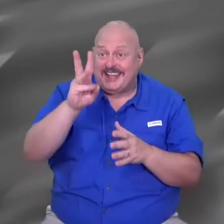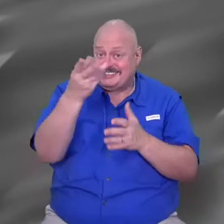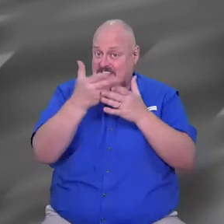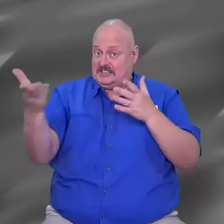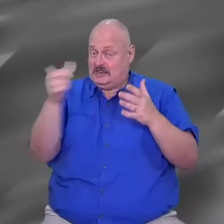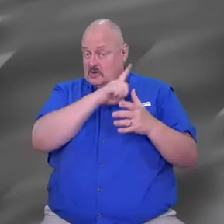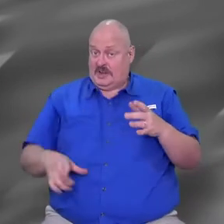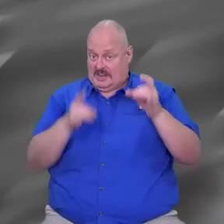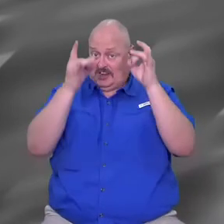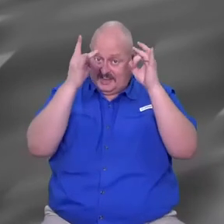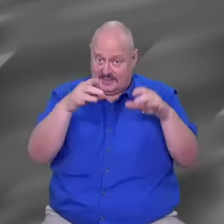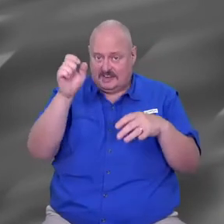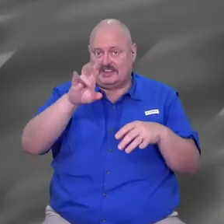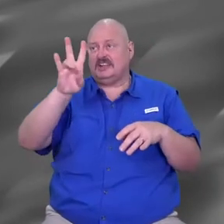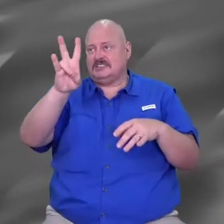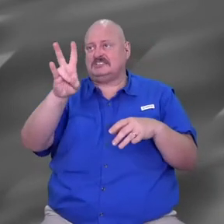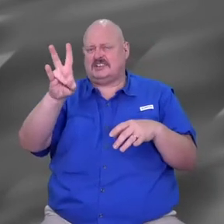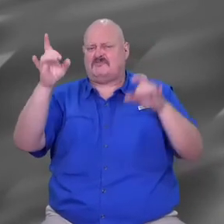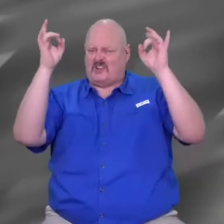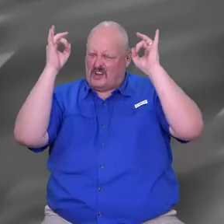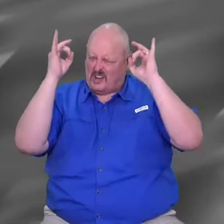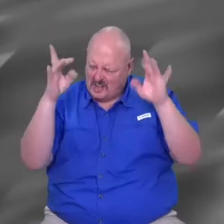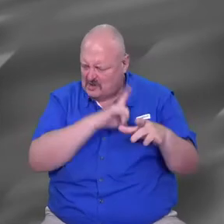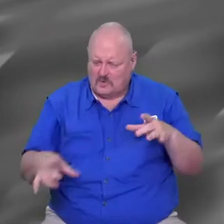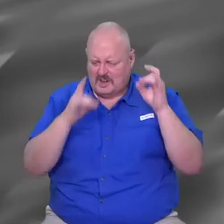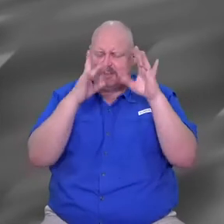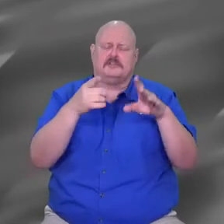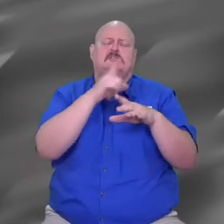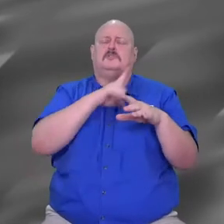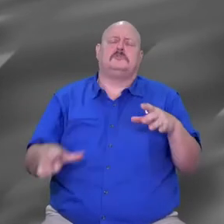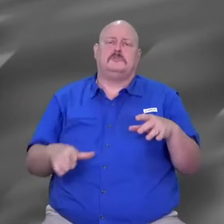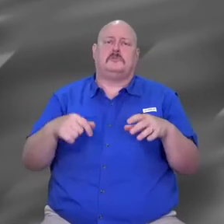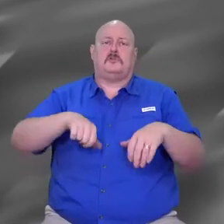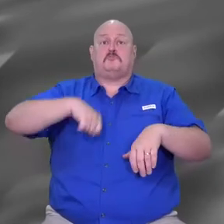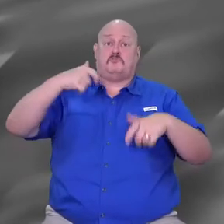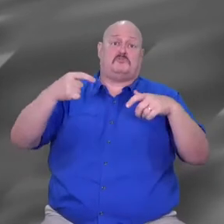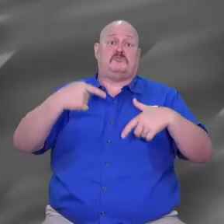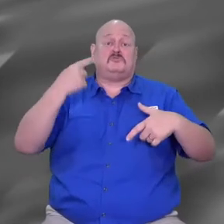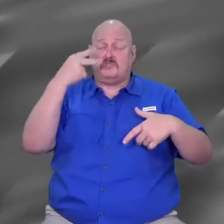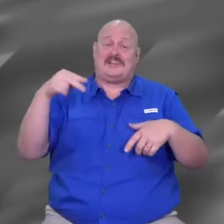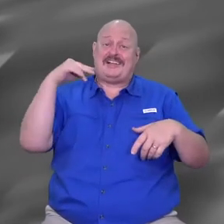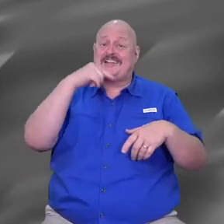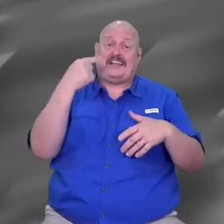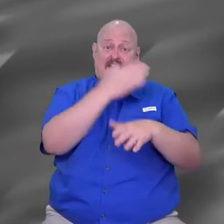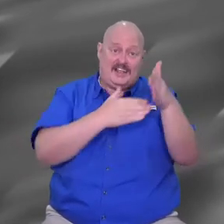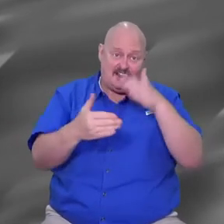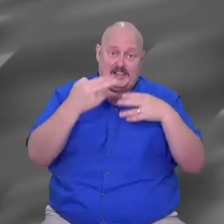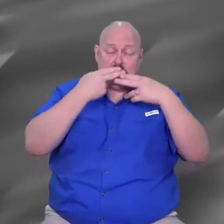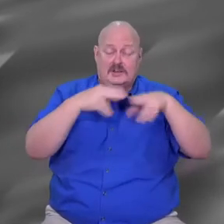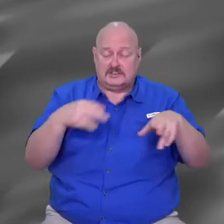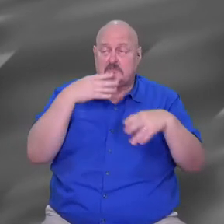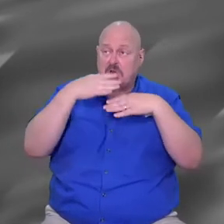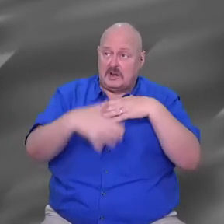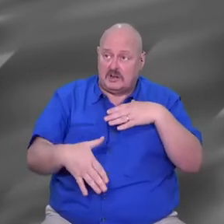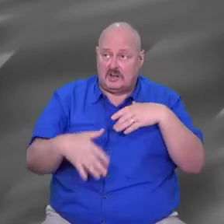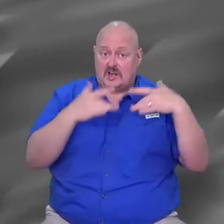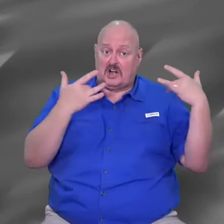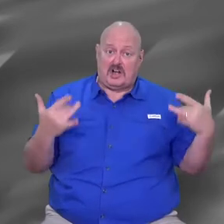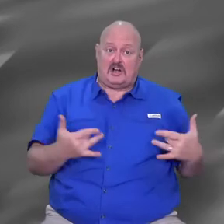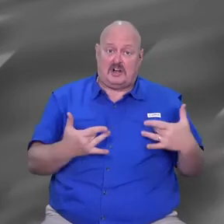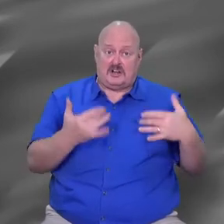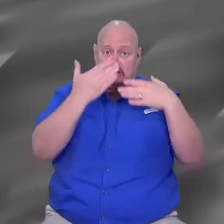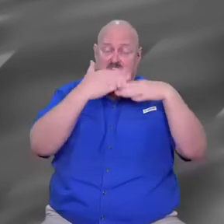does the Lord hate, yea, seven are an abomination unto him. A proud look, a lying tongue, the hands that shed innocent blood. A heart that